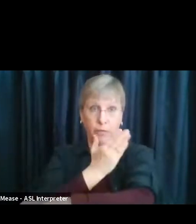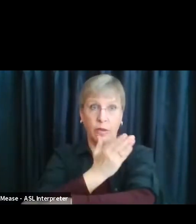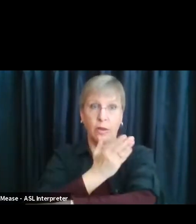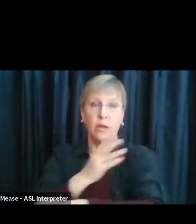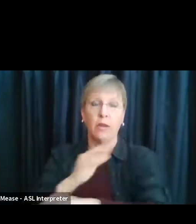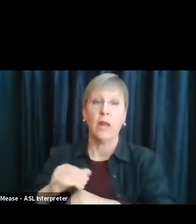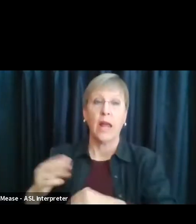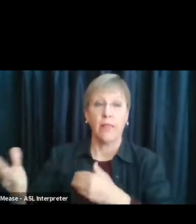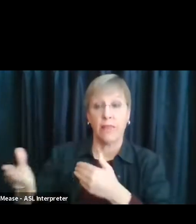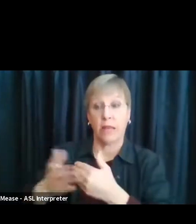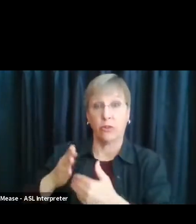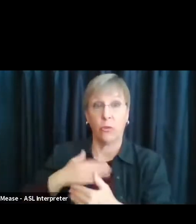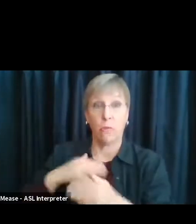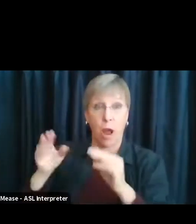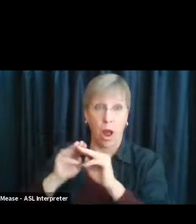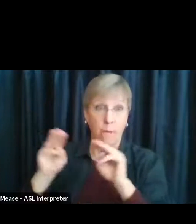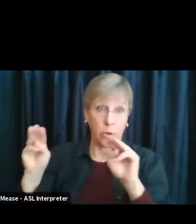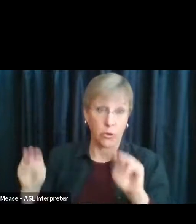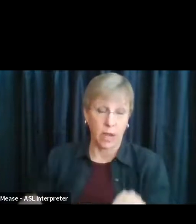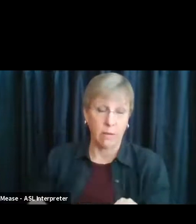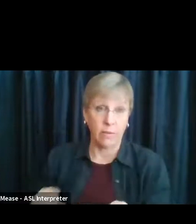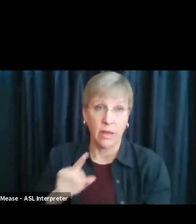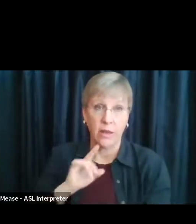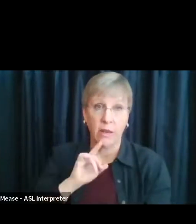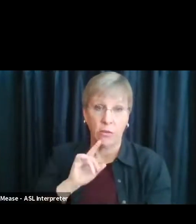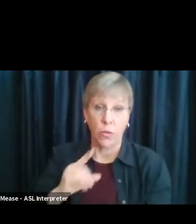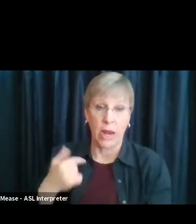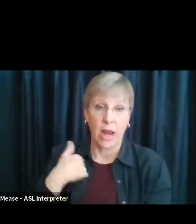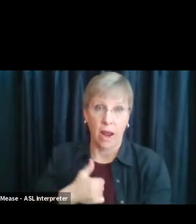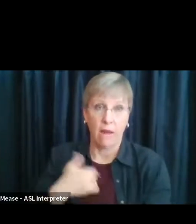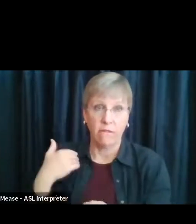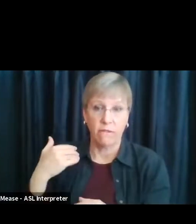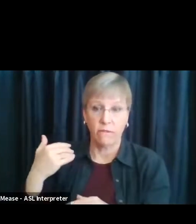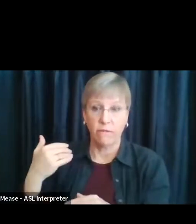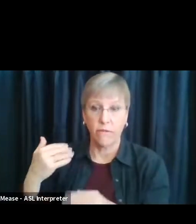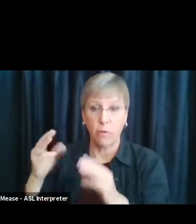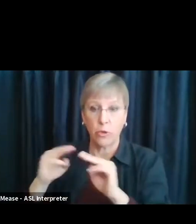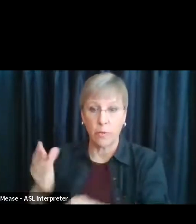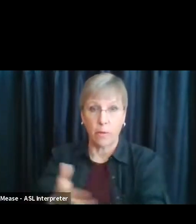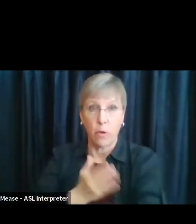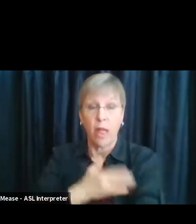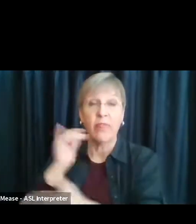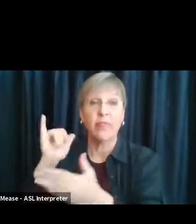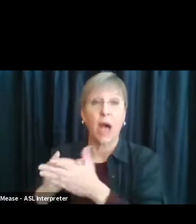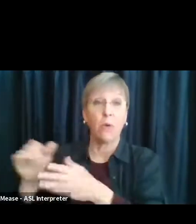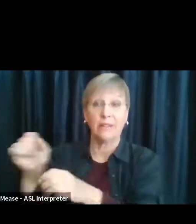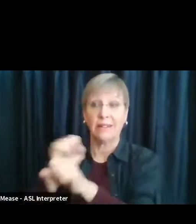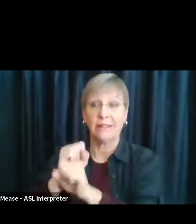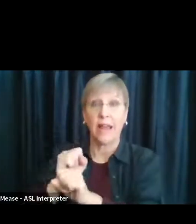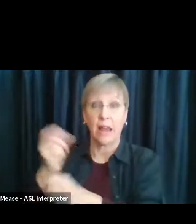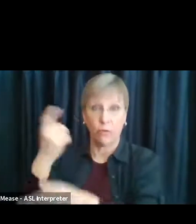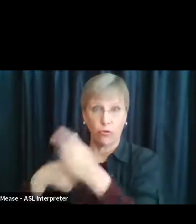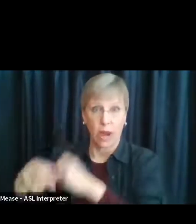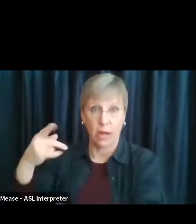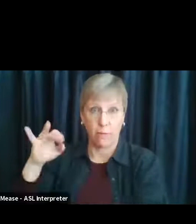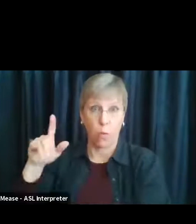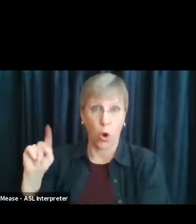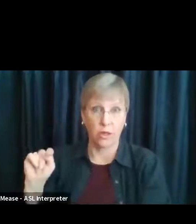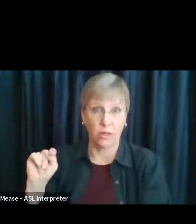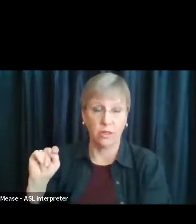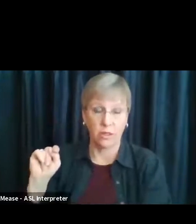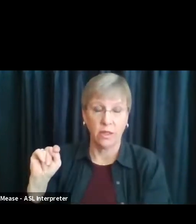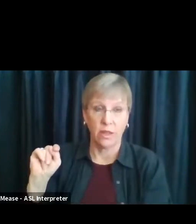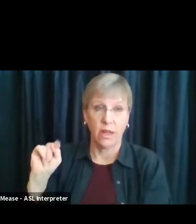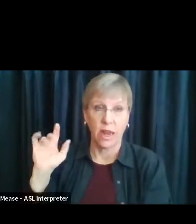my museum on the coast, in Ouida, which is a slave trade port, the important slave trade